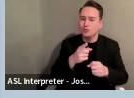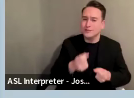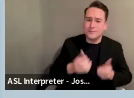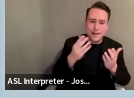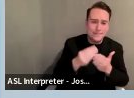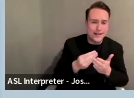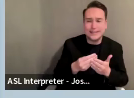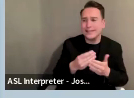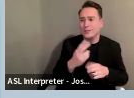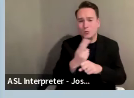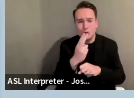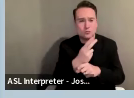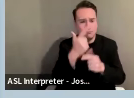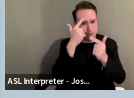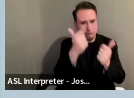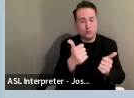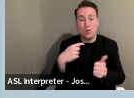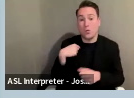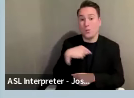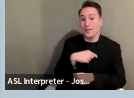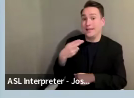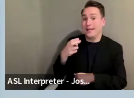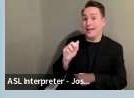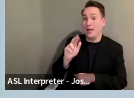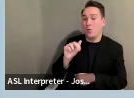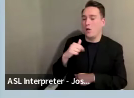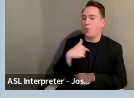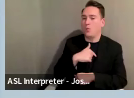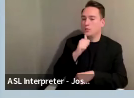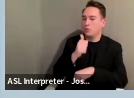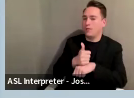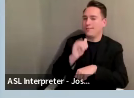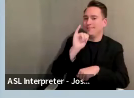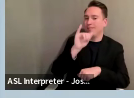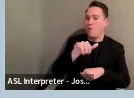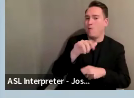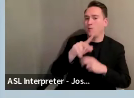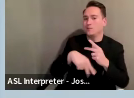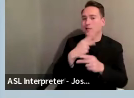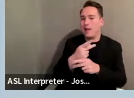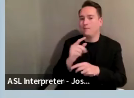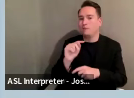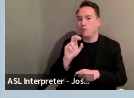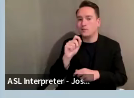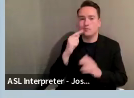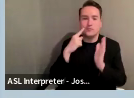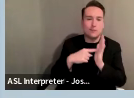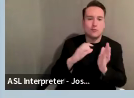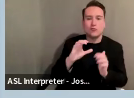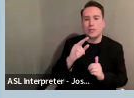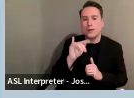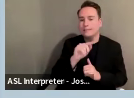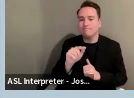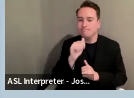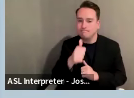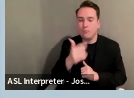wish. So we at HERA don't draft those types of trusts because our mission is to make sure